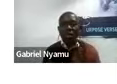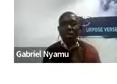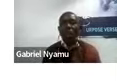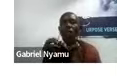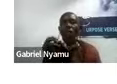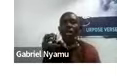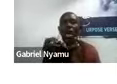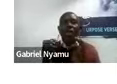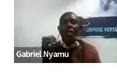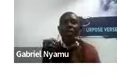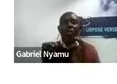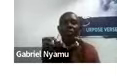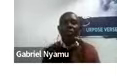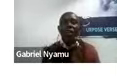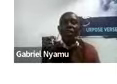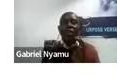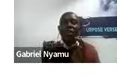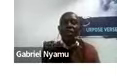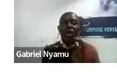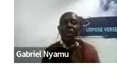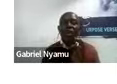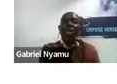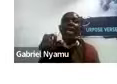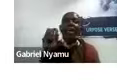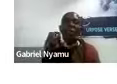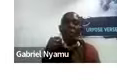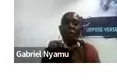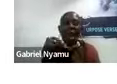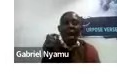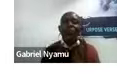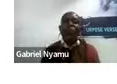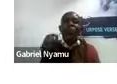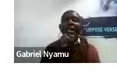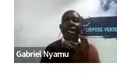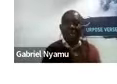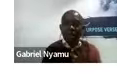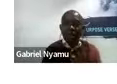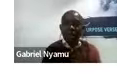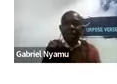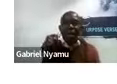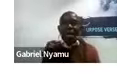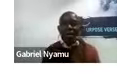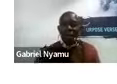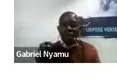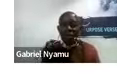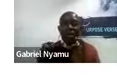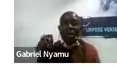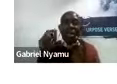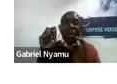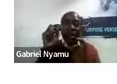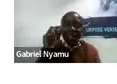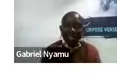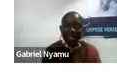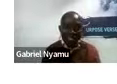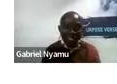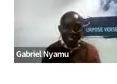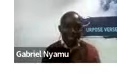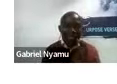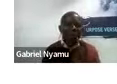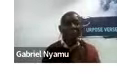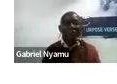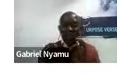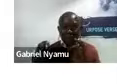small pieces. So the hard dimension of life is when you focus on who are you becoming. Wangari Maathai was becoming the